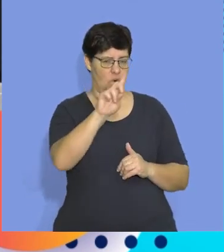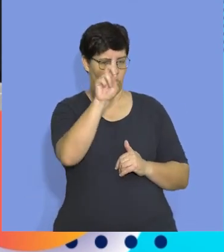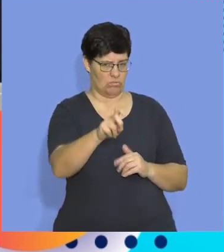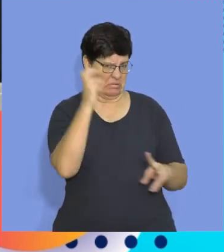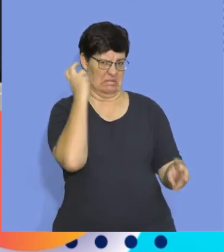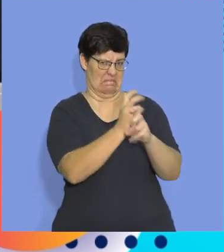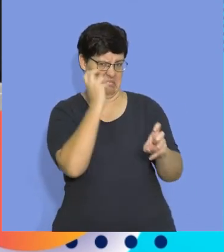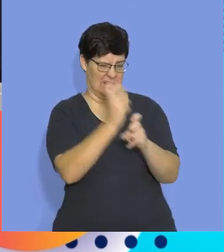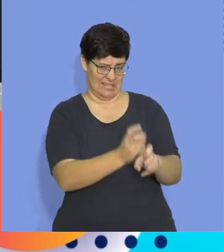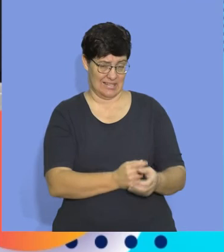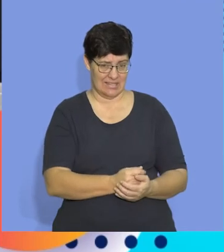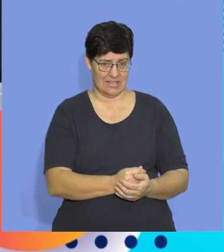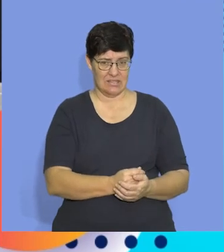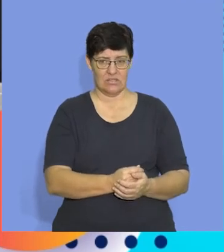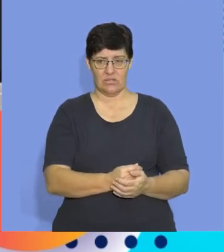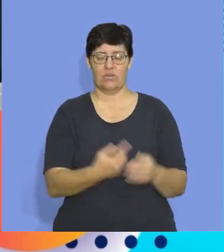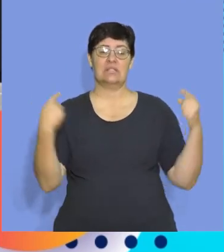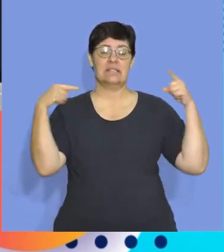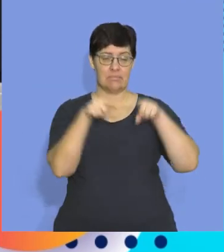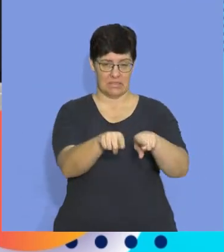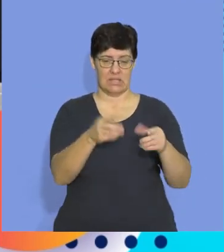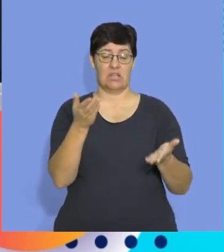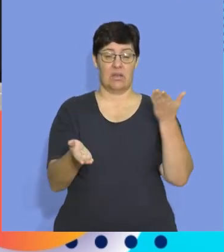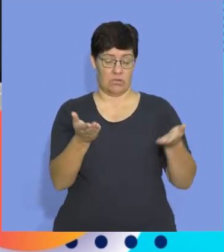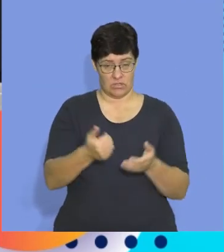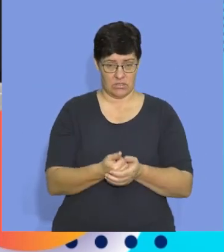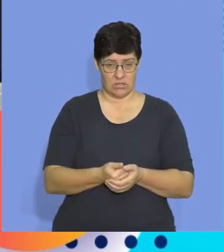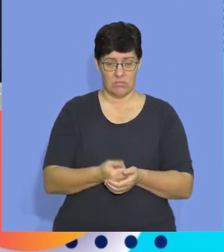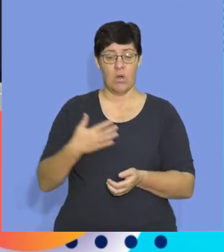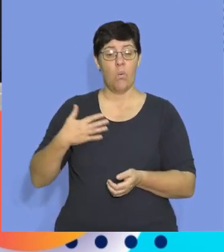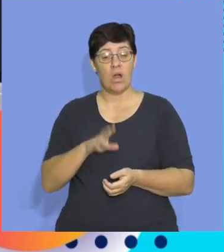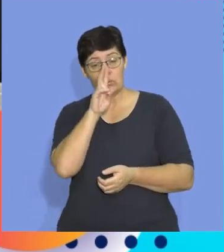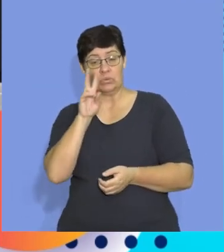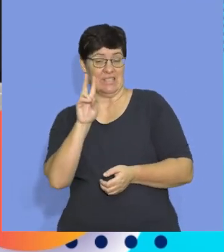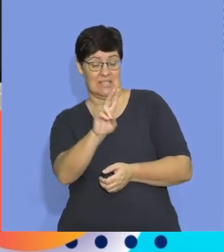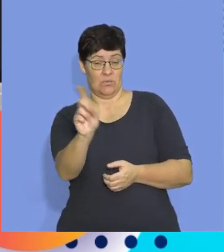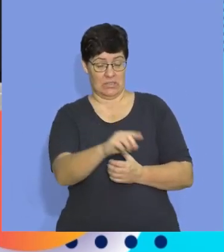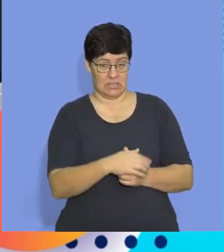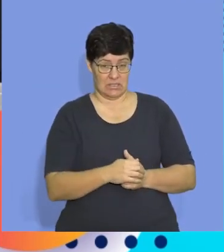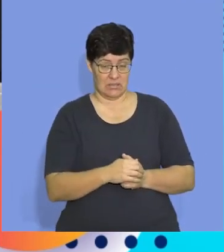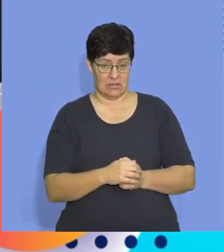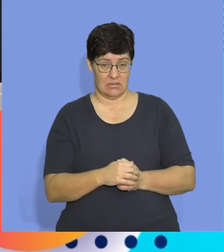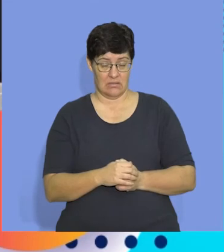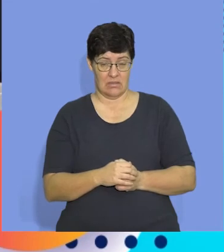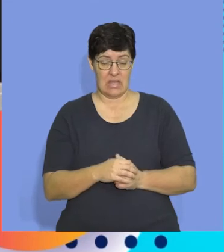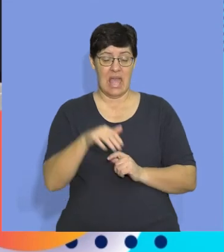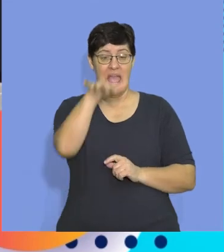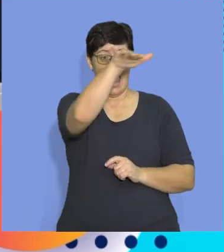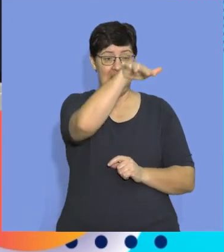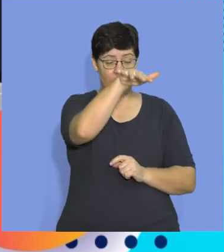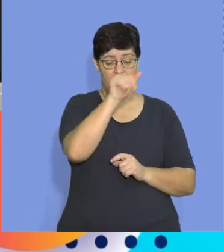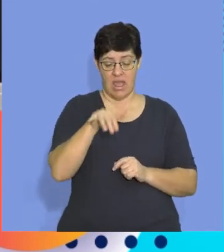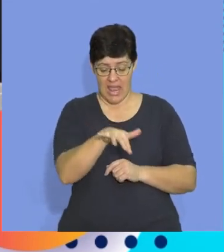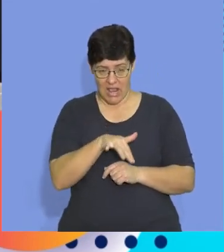difficult. Simultaneous equations. But what I needed you to see here is that the areas are the